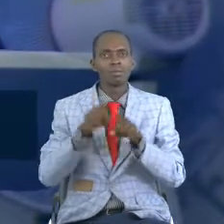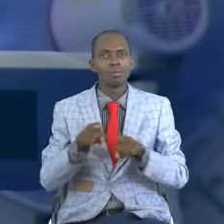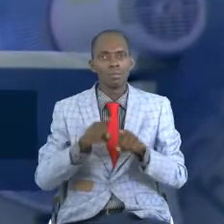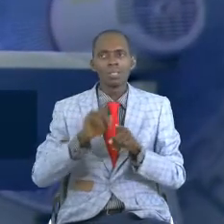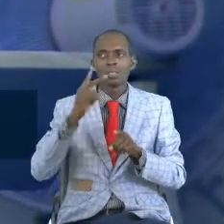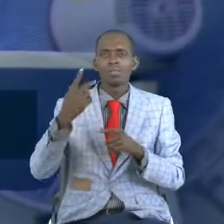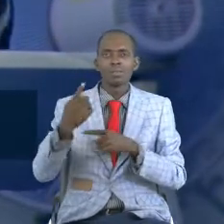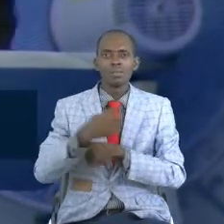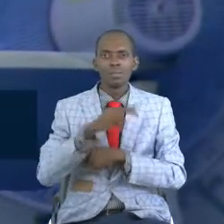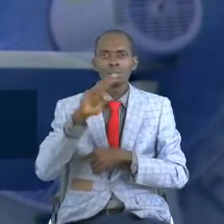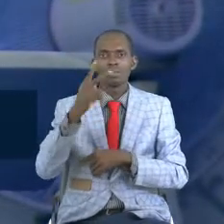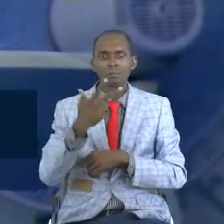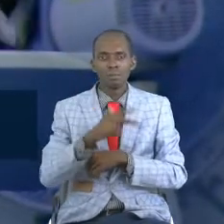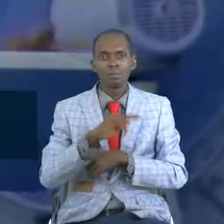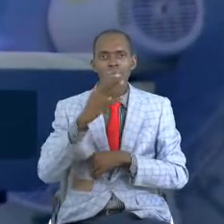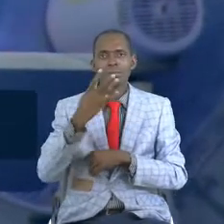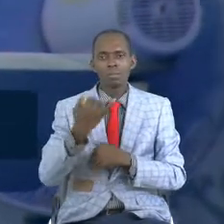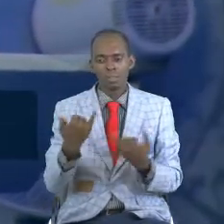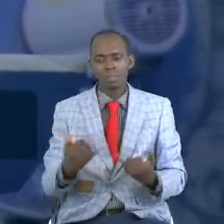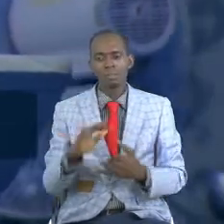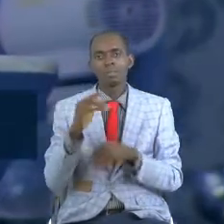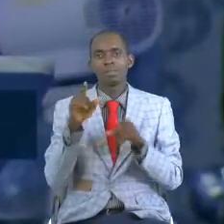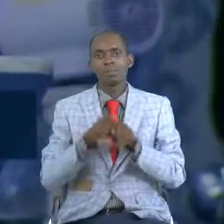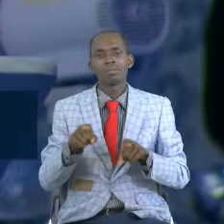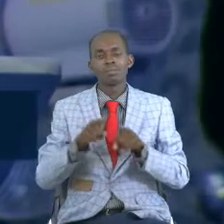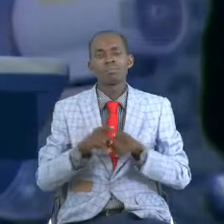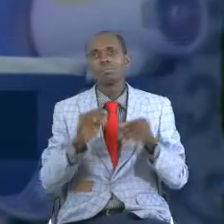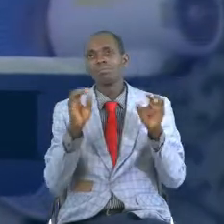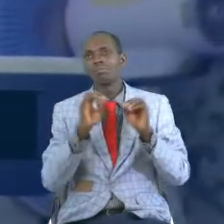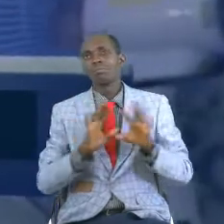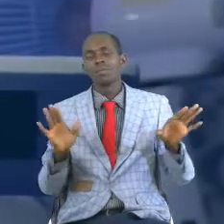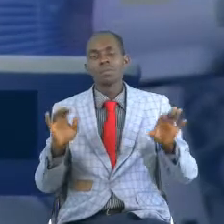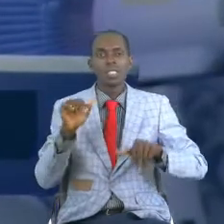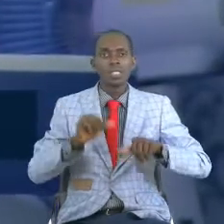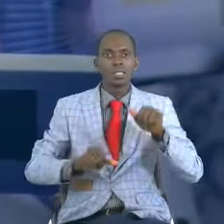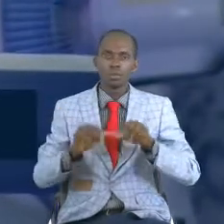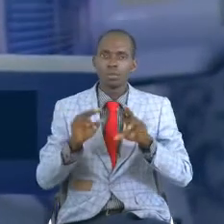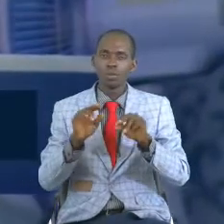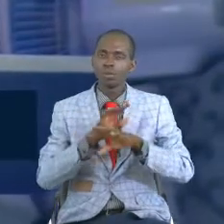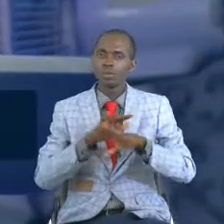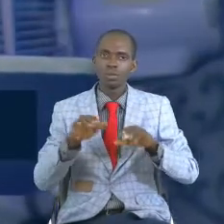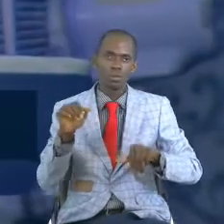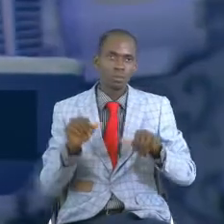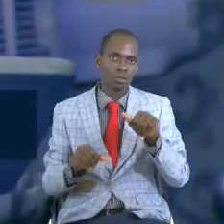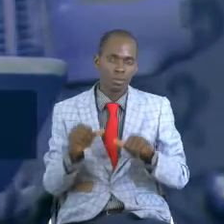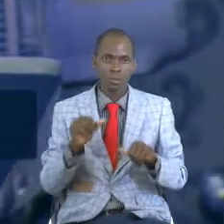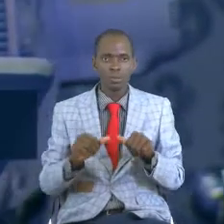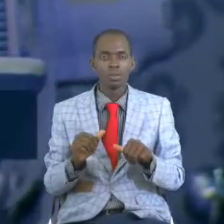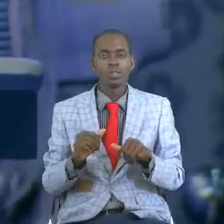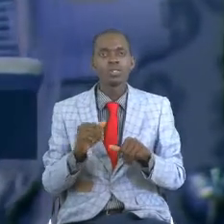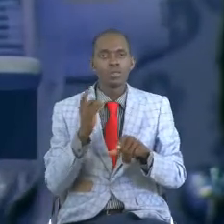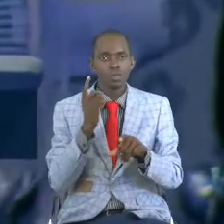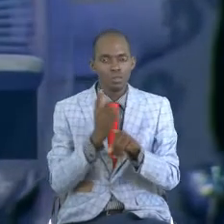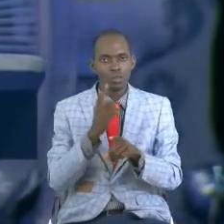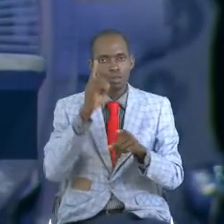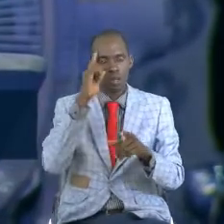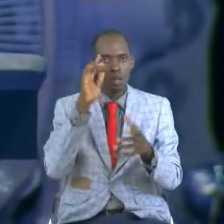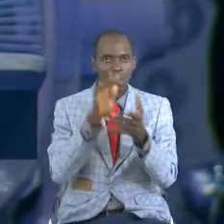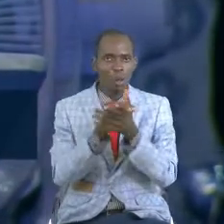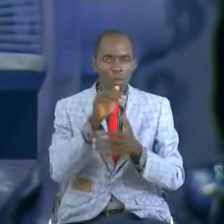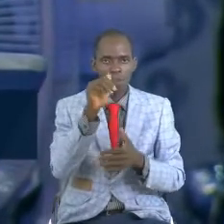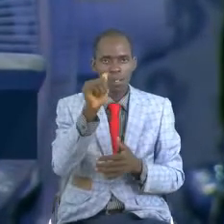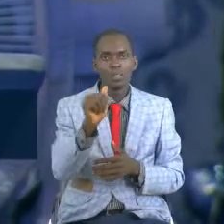to the front so that he can testify. Then I want to say this. Don't go anywhere